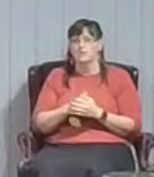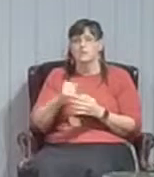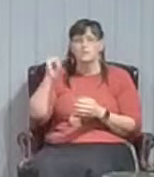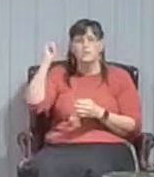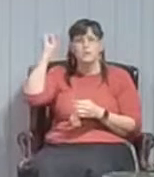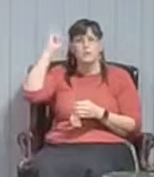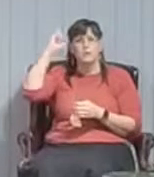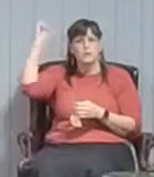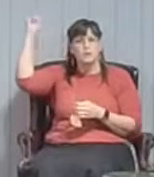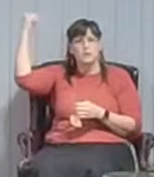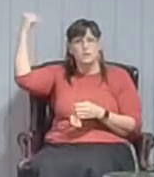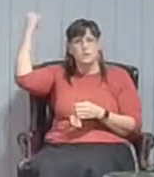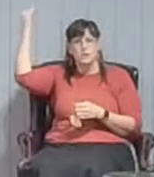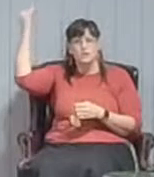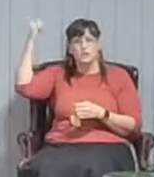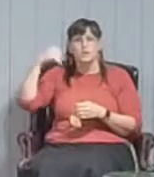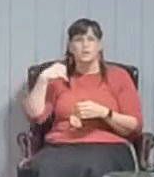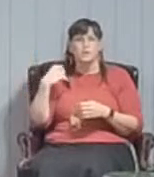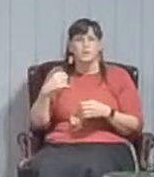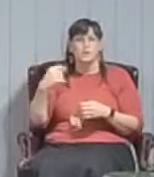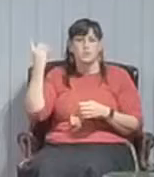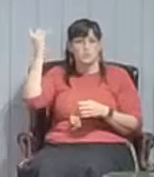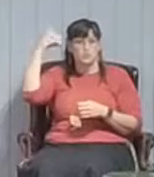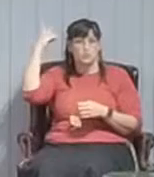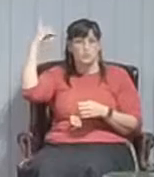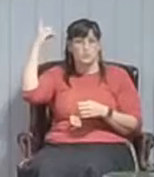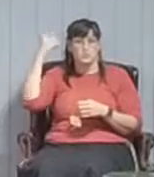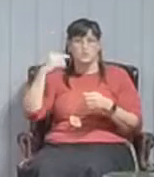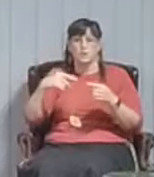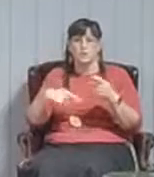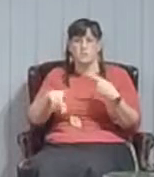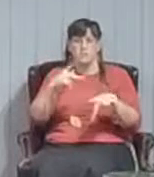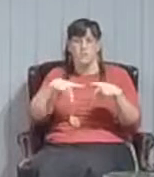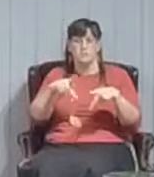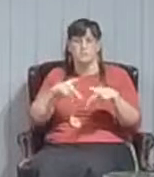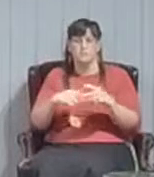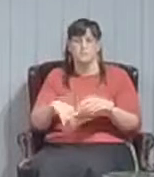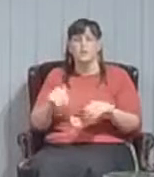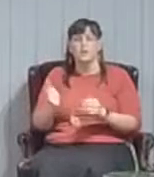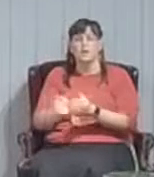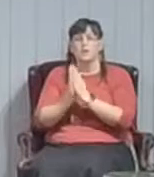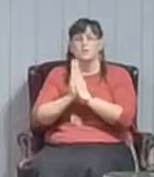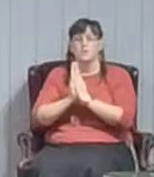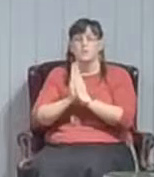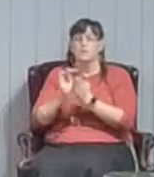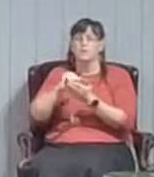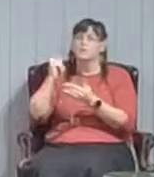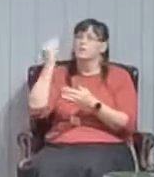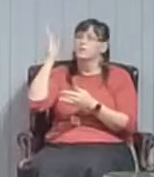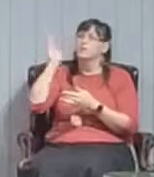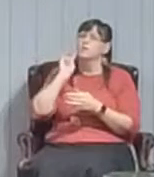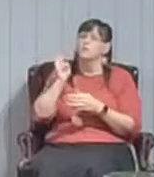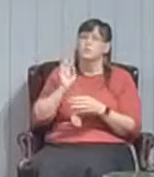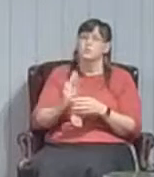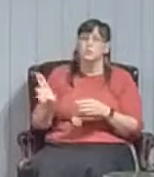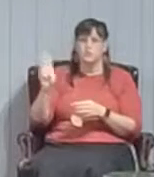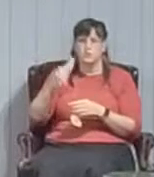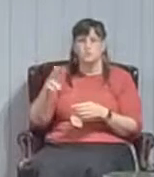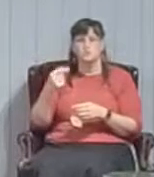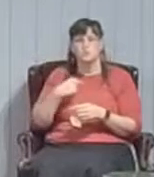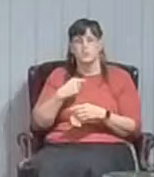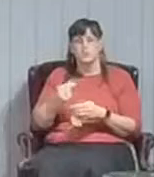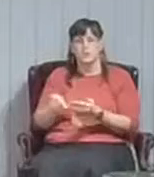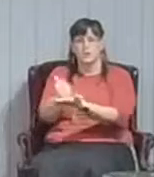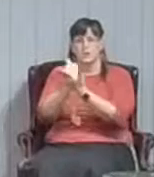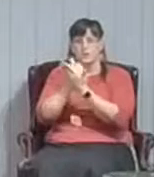the ideas and the whims of men. I pray, Heavenly Father, tonight and ask you that you will use me and that you'll help me,